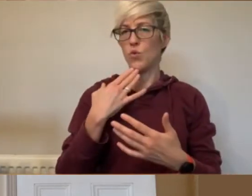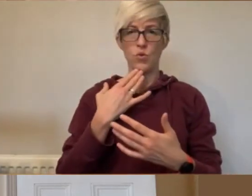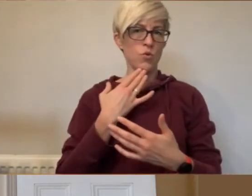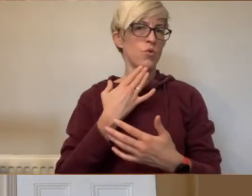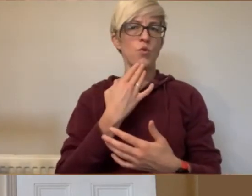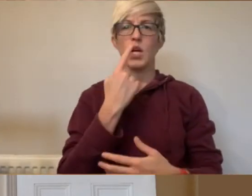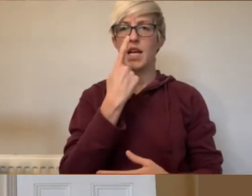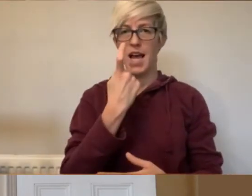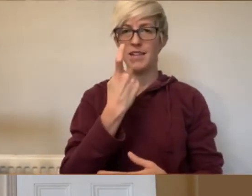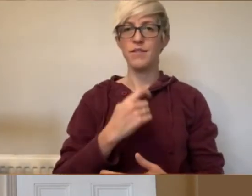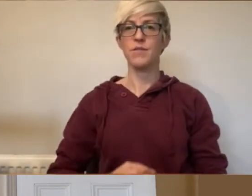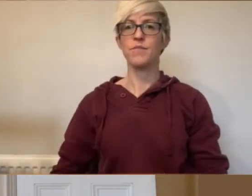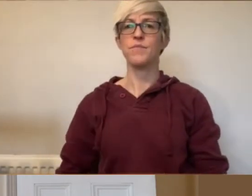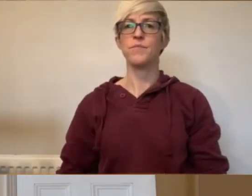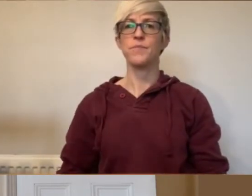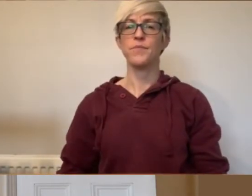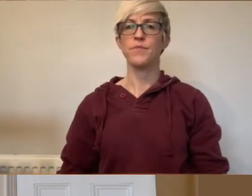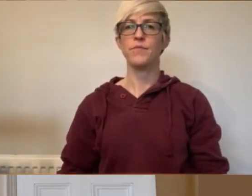neck.